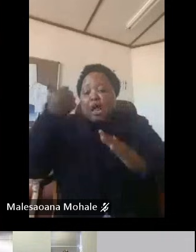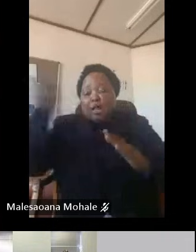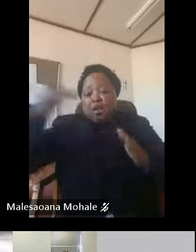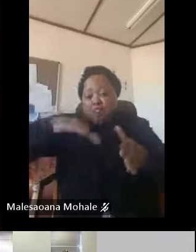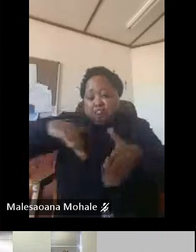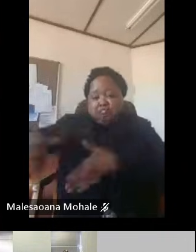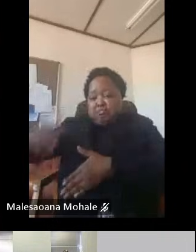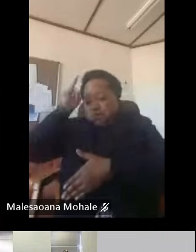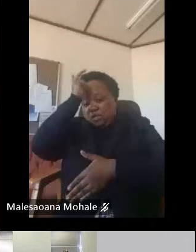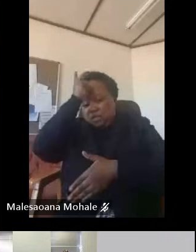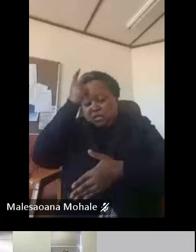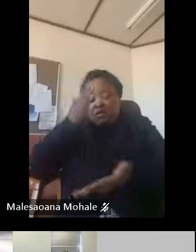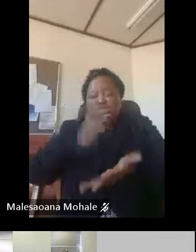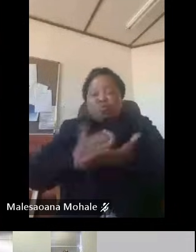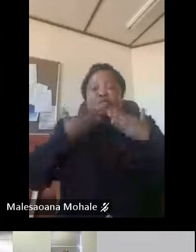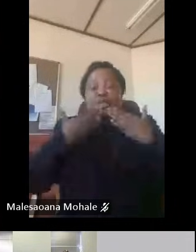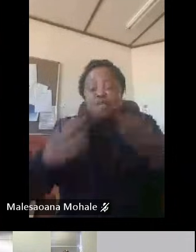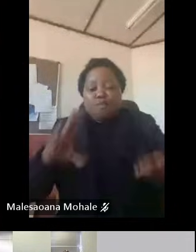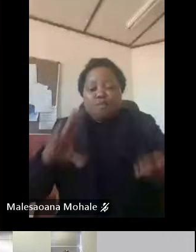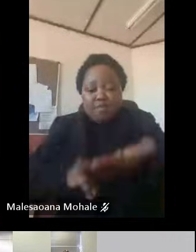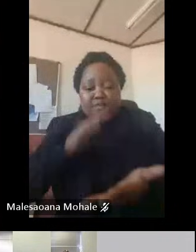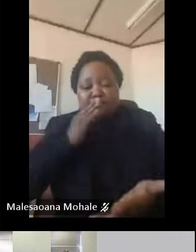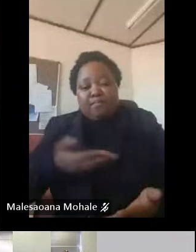so much for that.